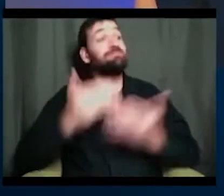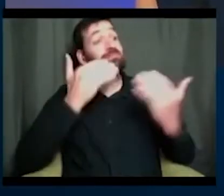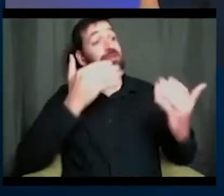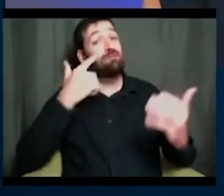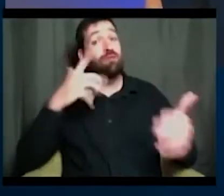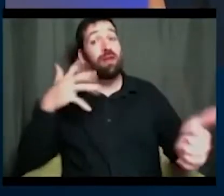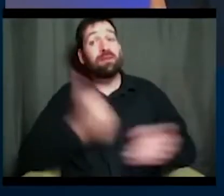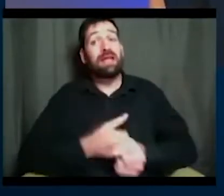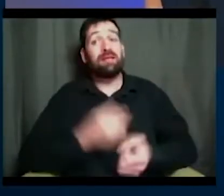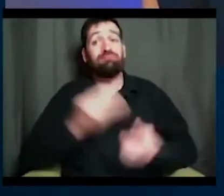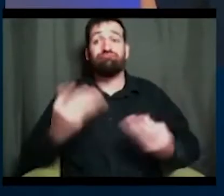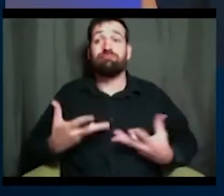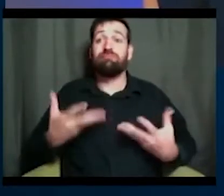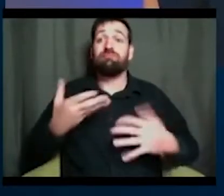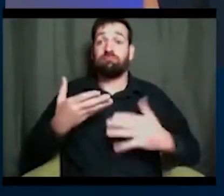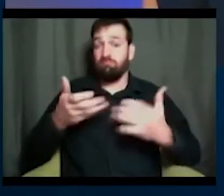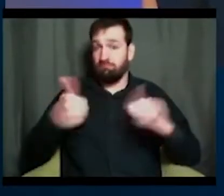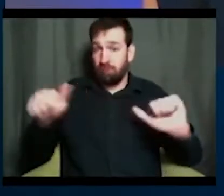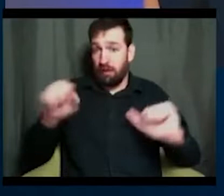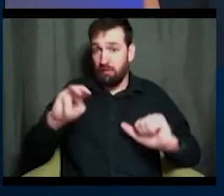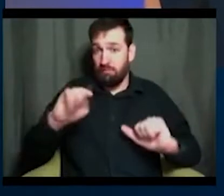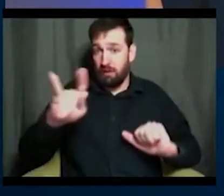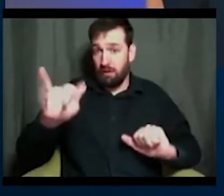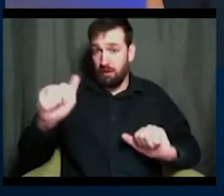have any reporter questions on the line today?